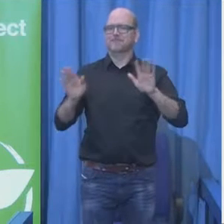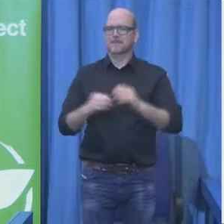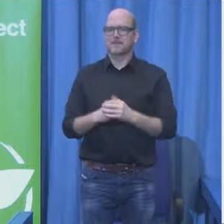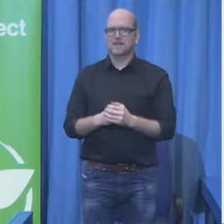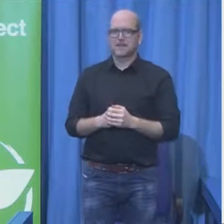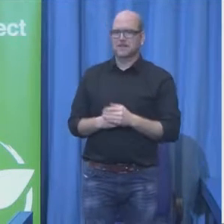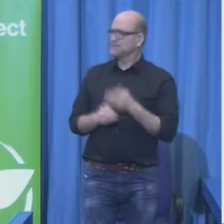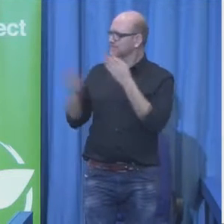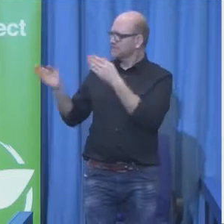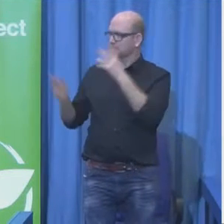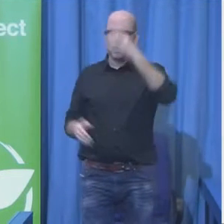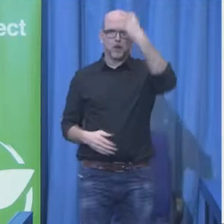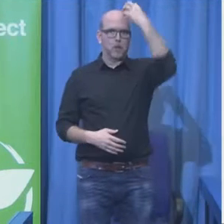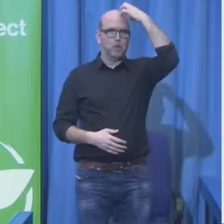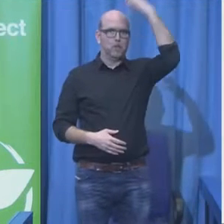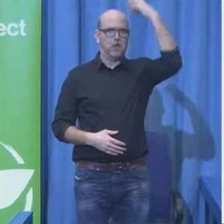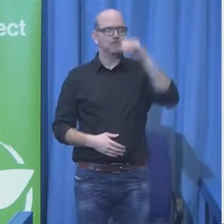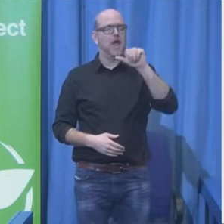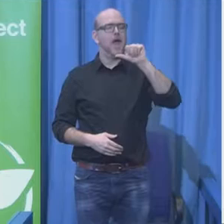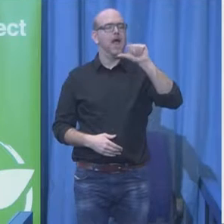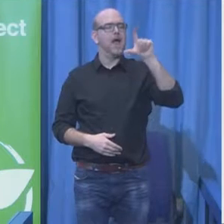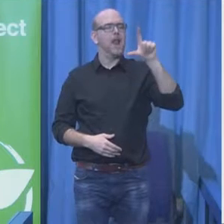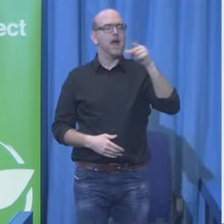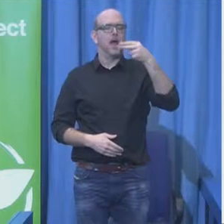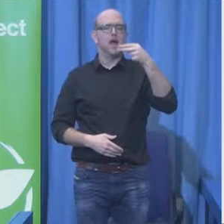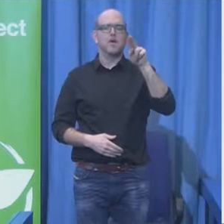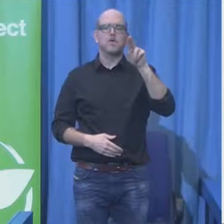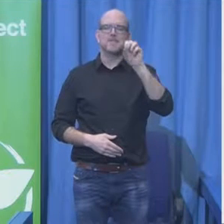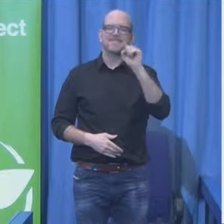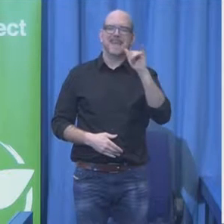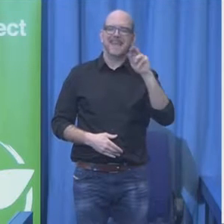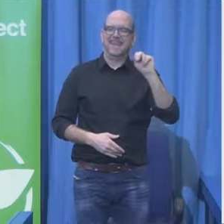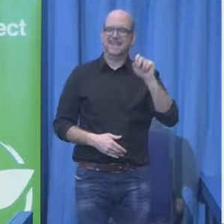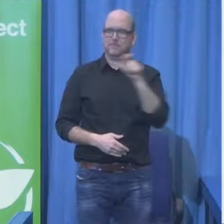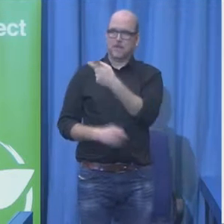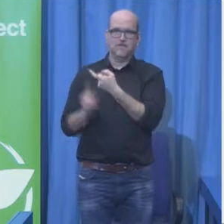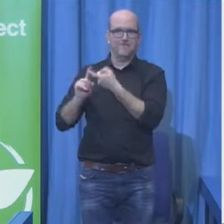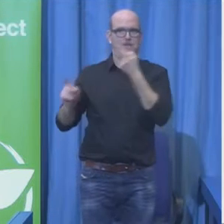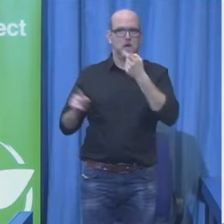President of the Higher Council for Affairs of Persons with Disabilities in Jordan.